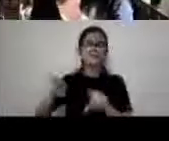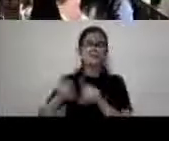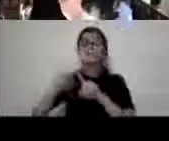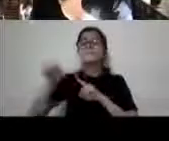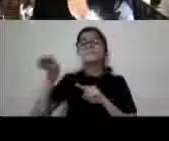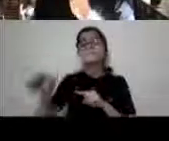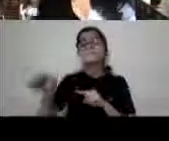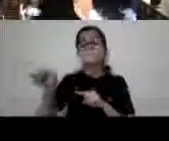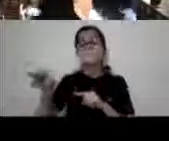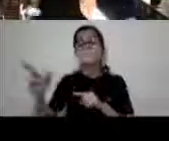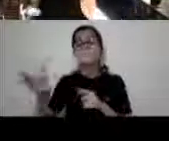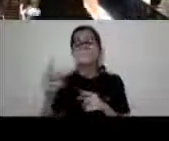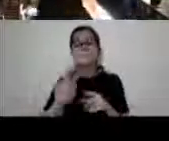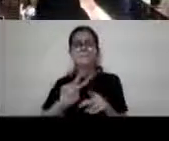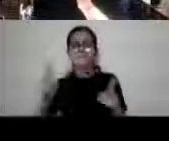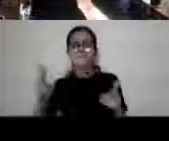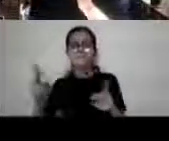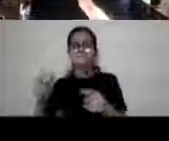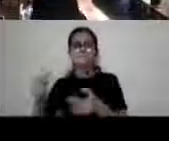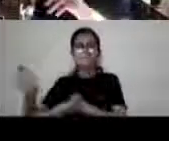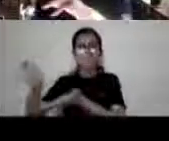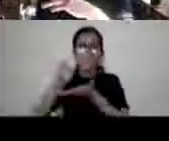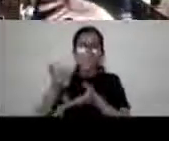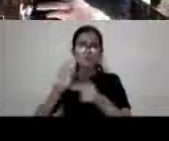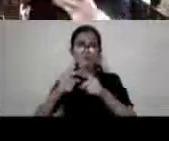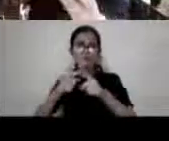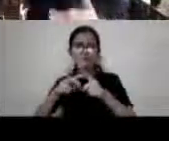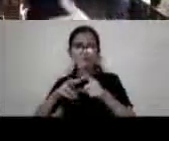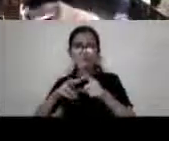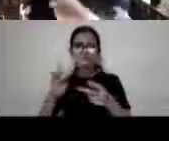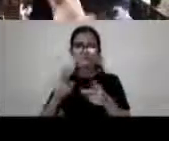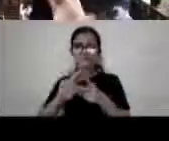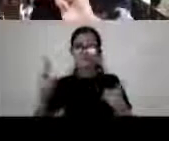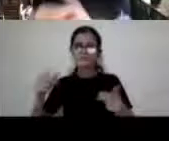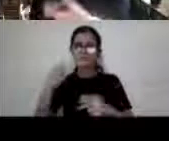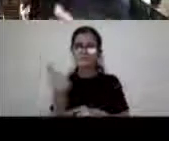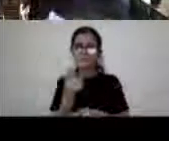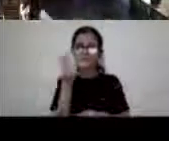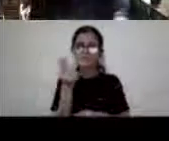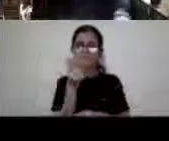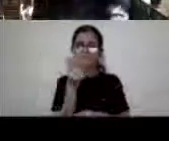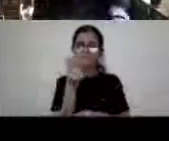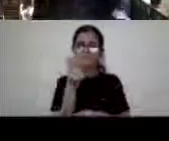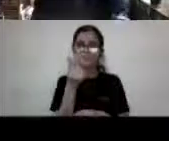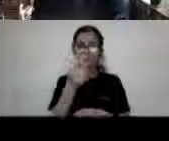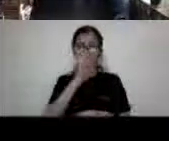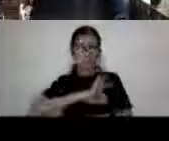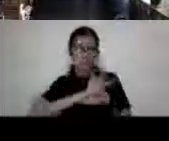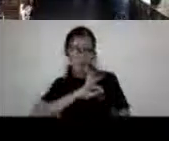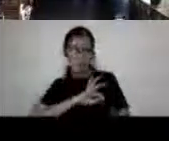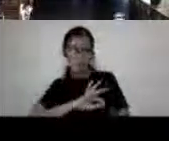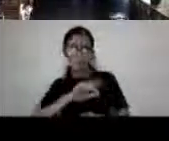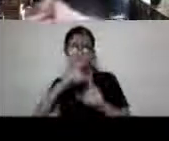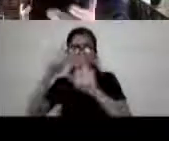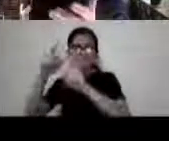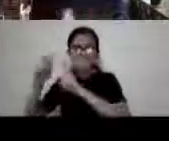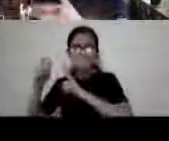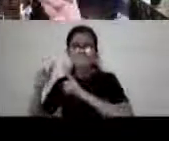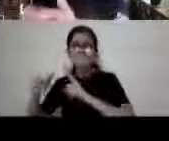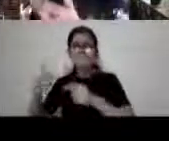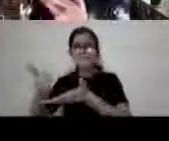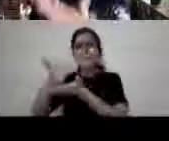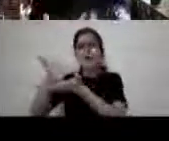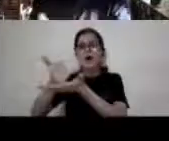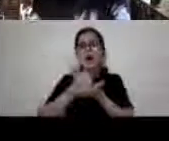a TV lottery, which is using all the profits it is doing only to help